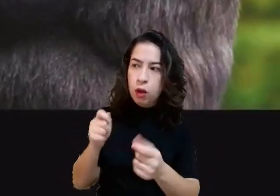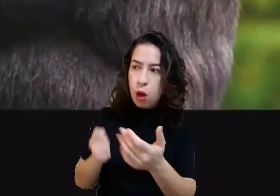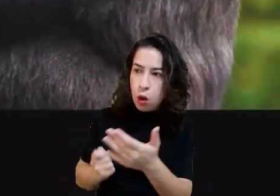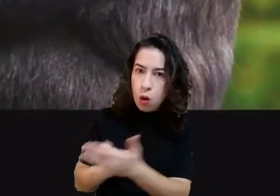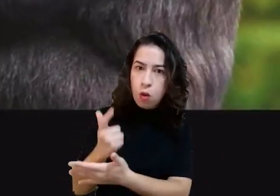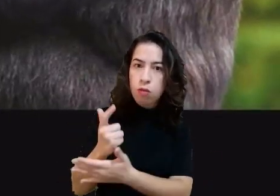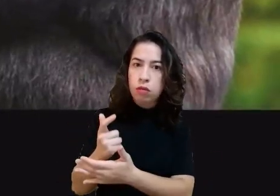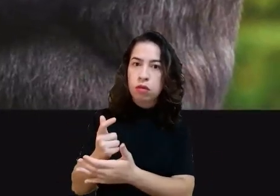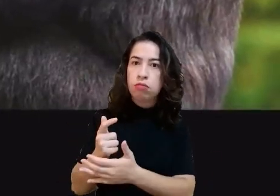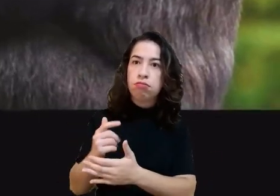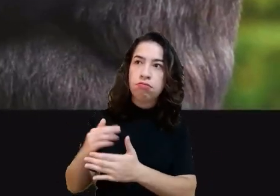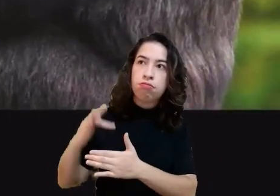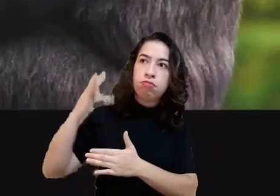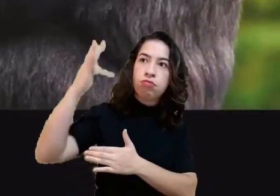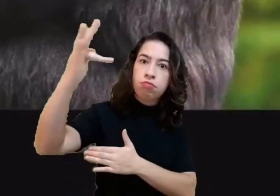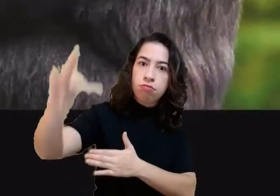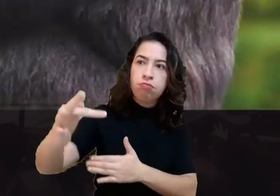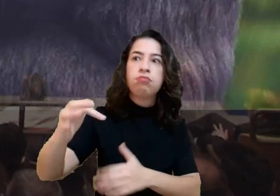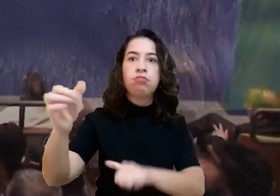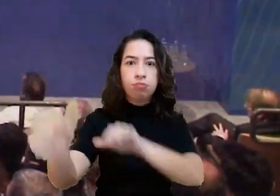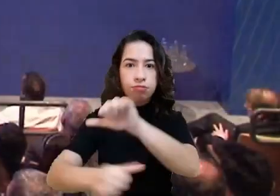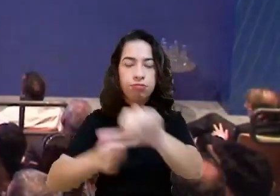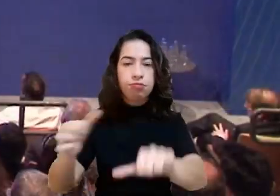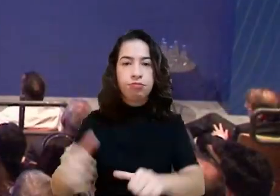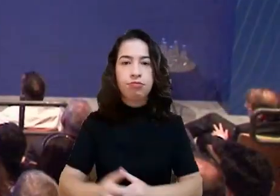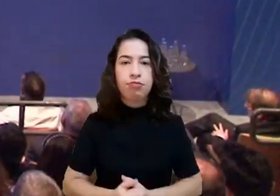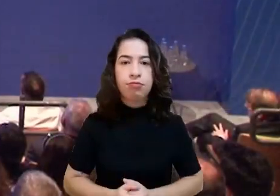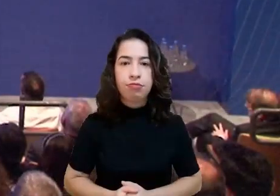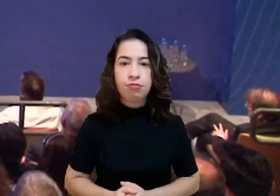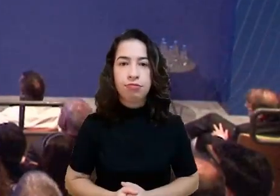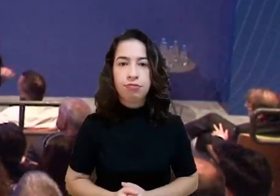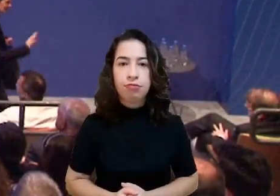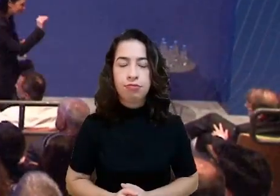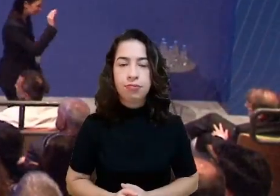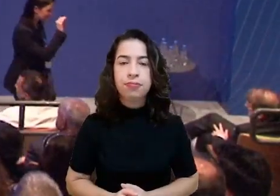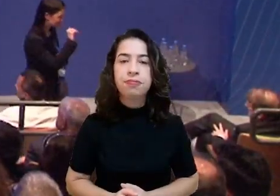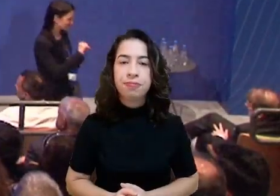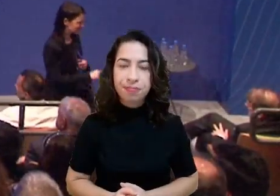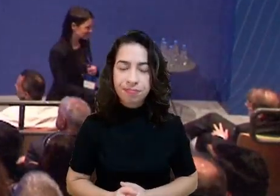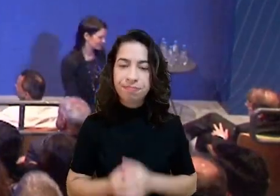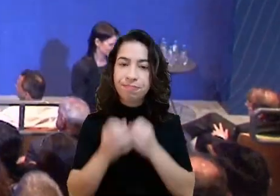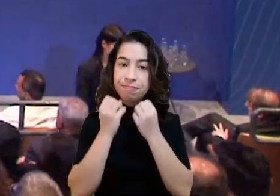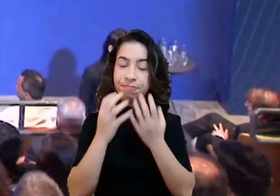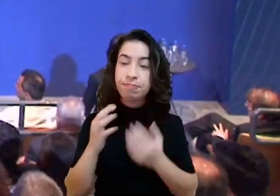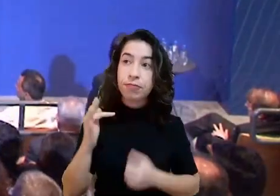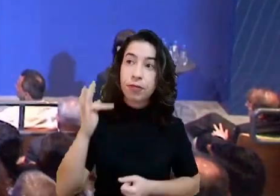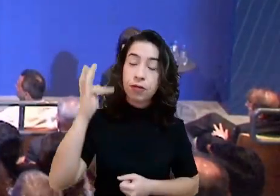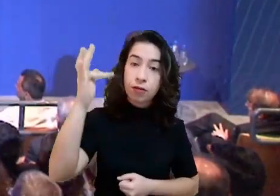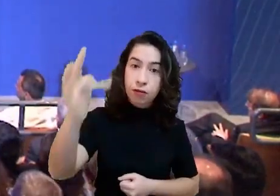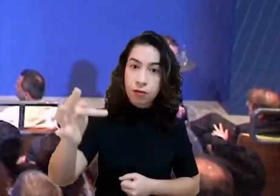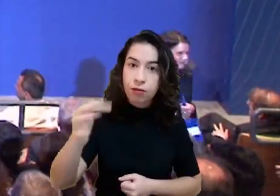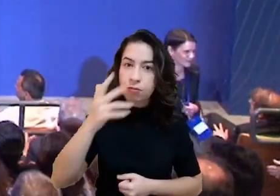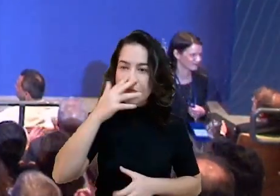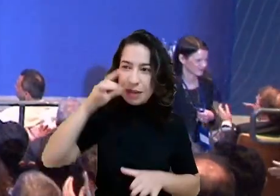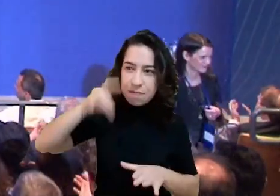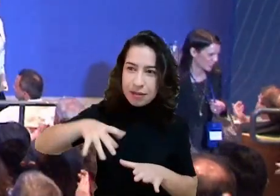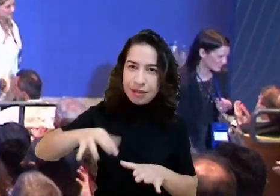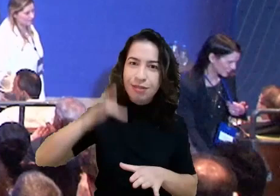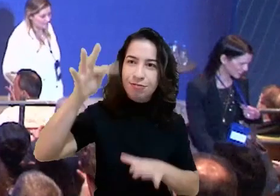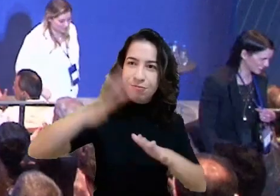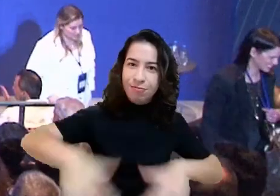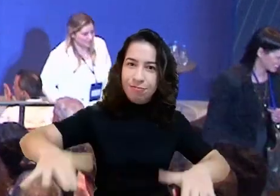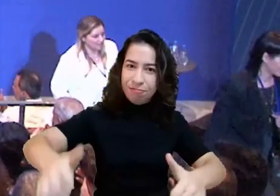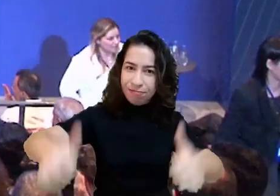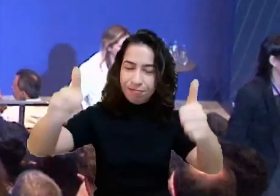changes the planet. So that's it. Let's see the future. Thank you very much for your